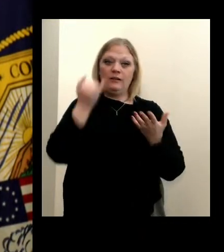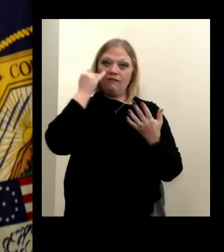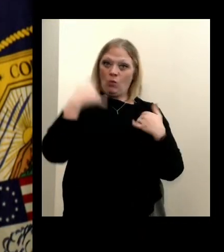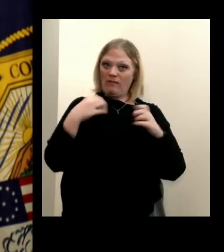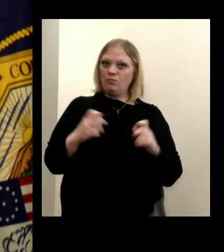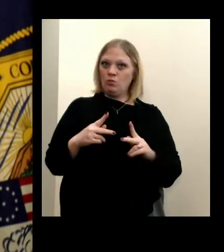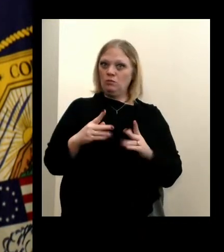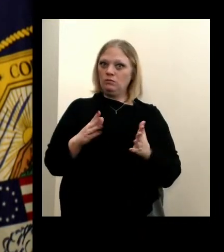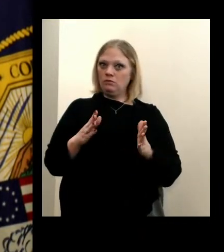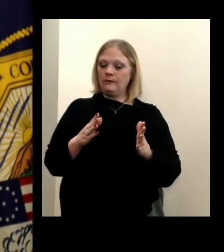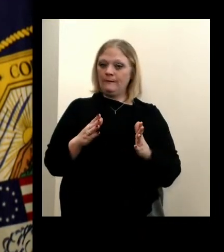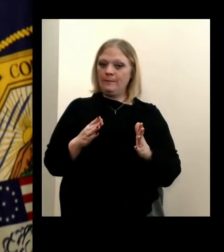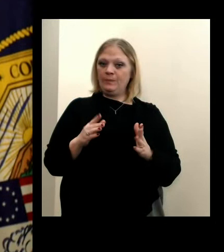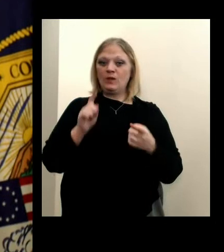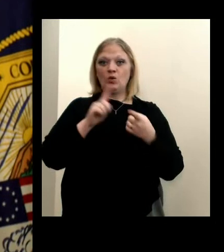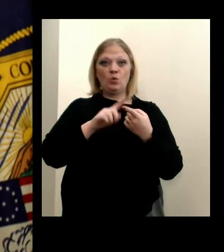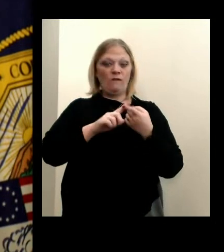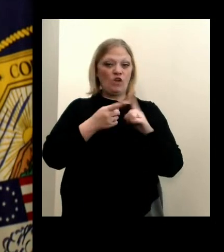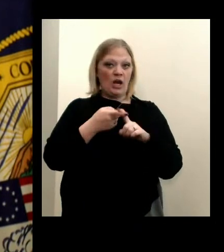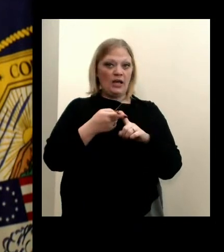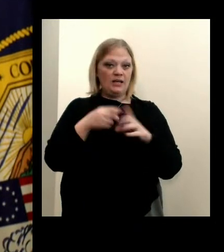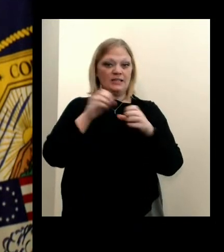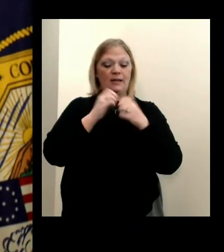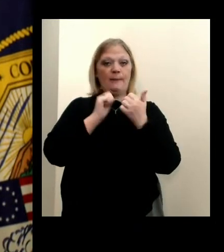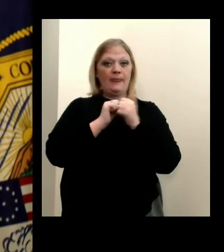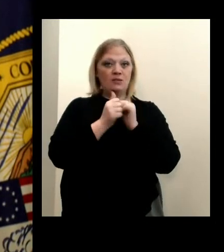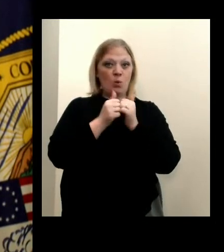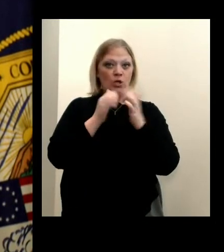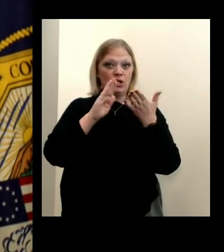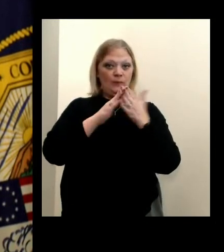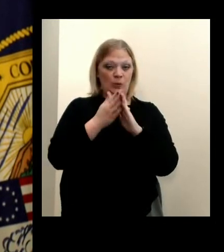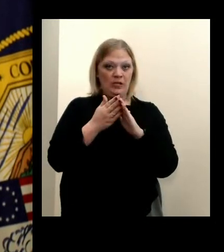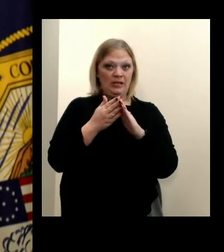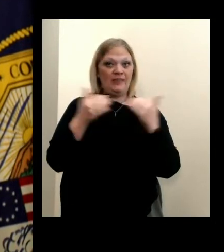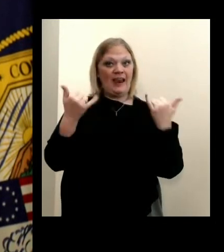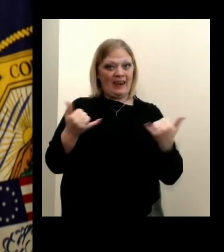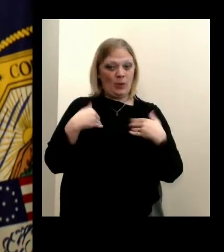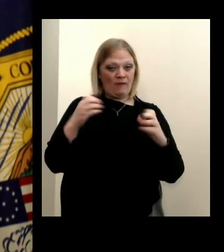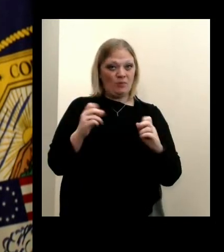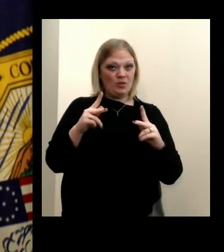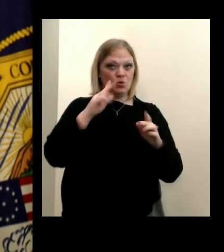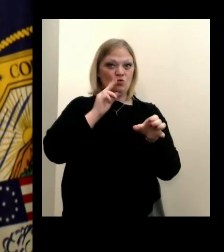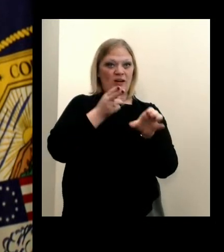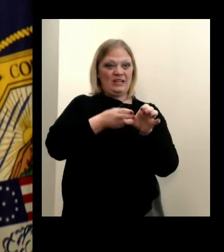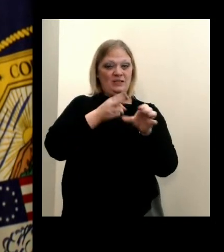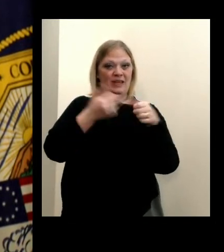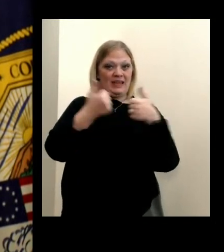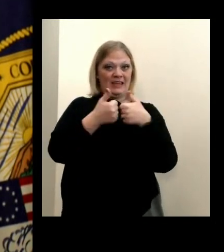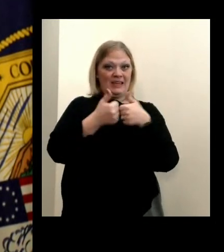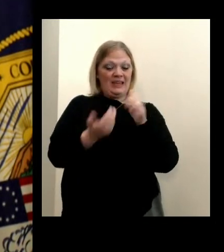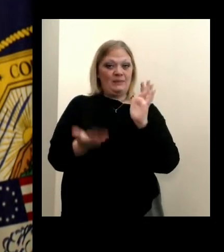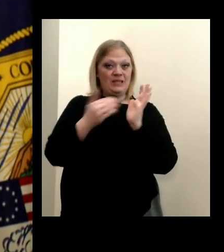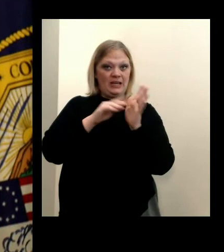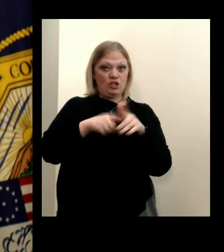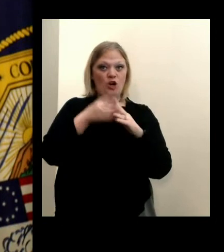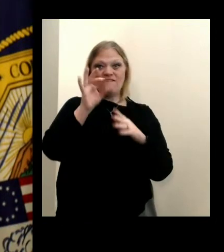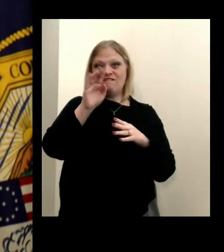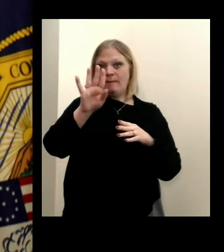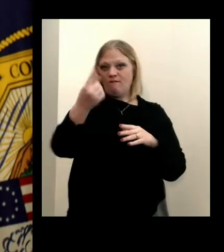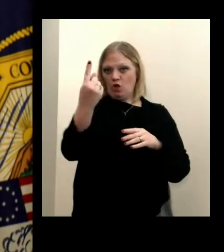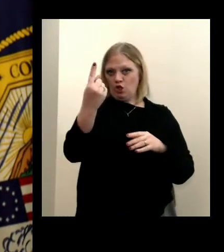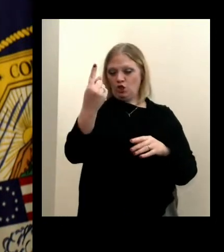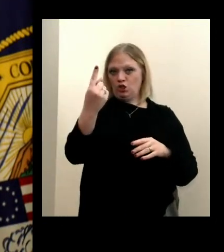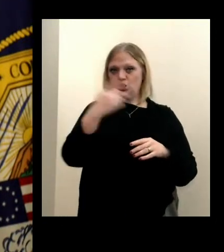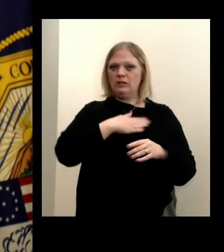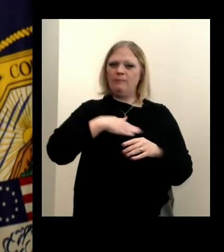opportunity. To our friends in the sporting community that now have an opportunity to participate in games again starting on February 1st, please